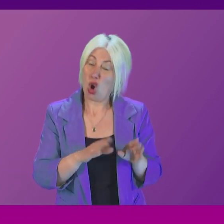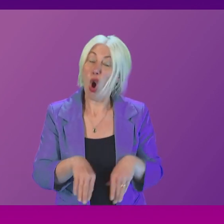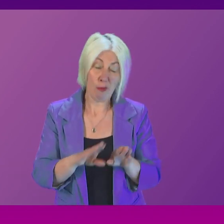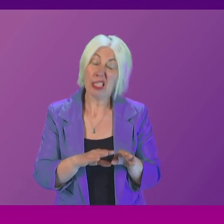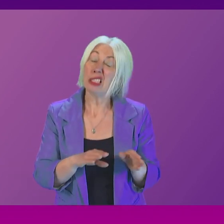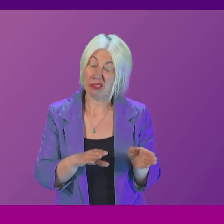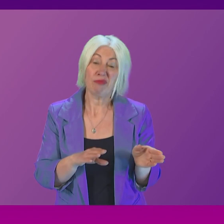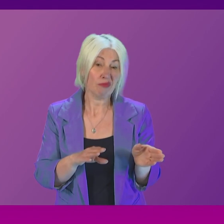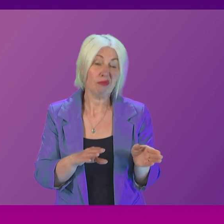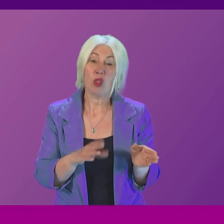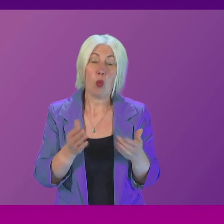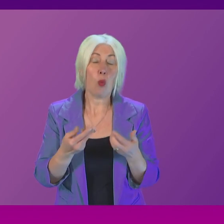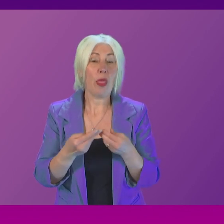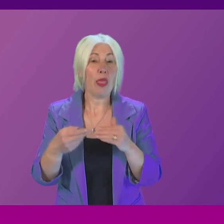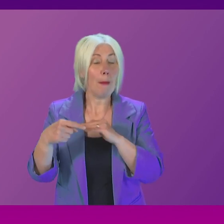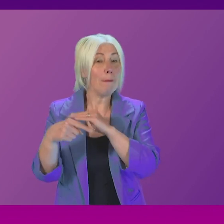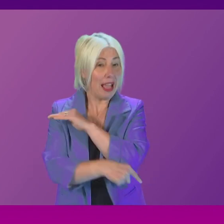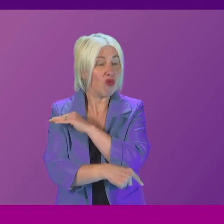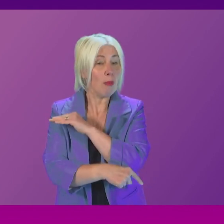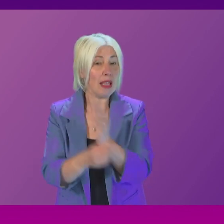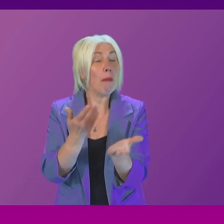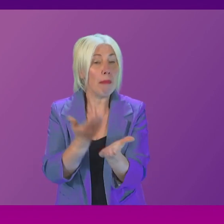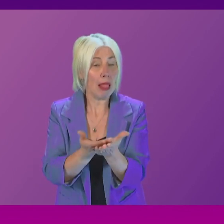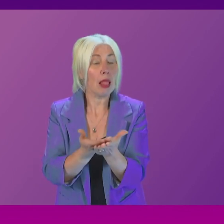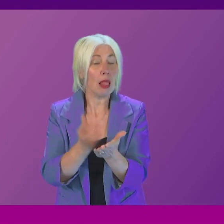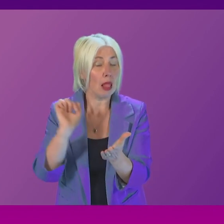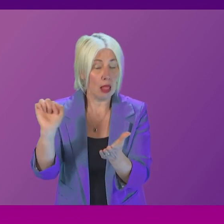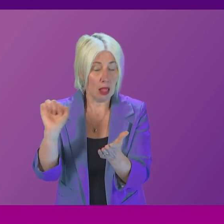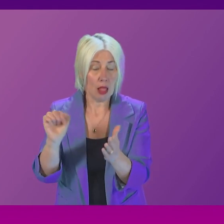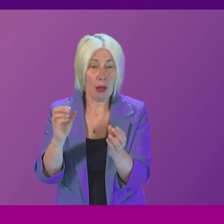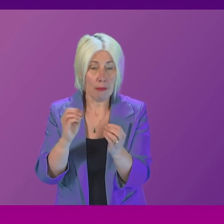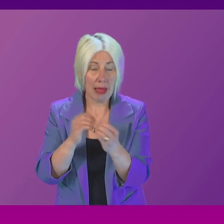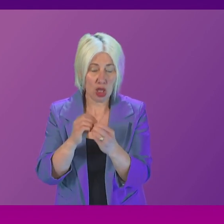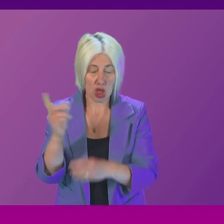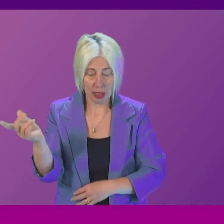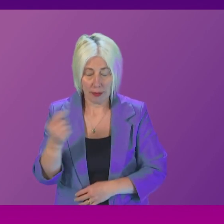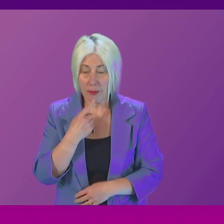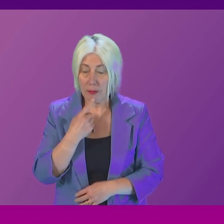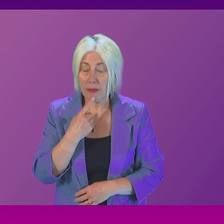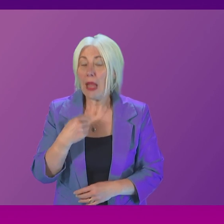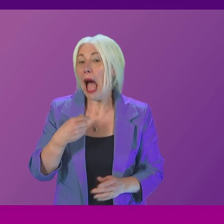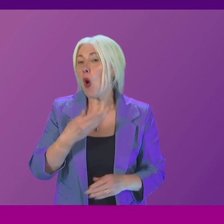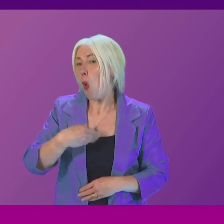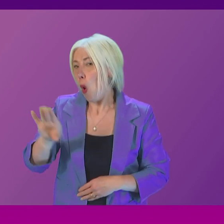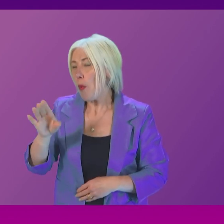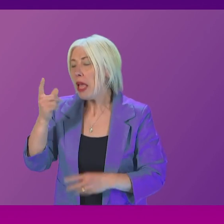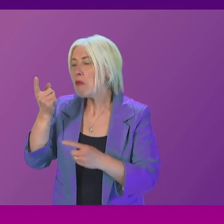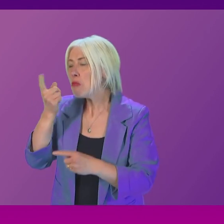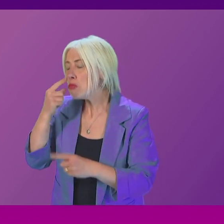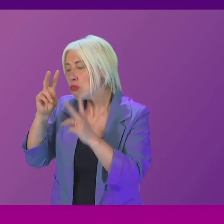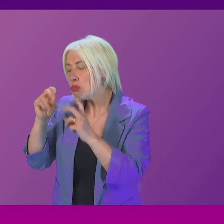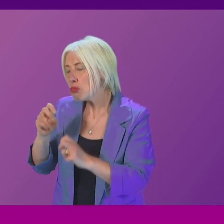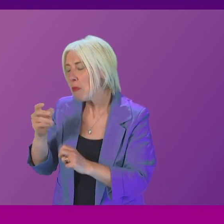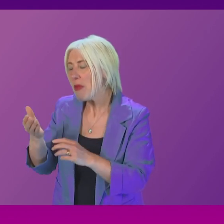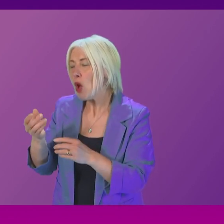issue around the bankruptcy bill that's mentioned by Claire Baker, let me take that away and see if there's something that we can provide again